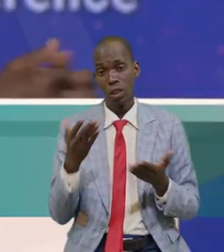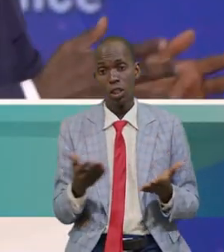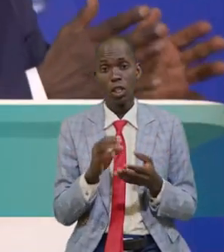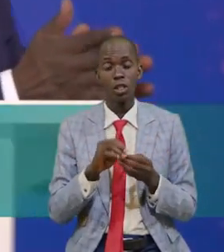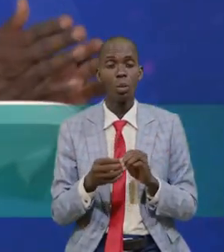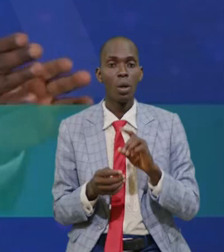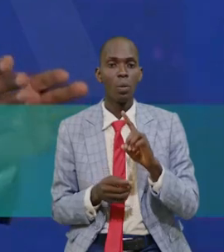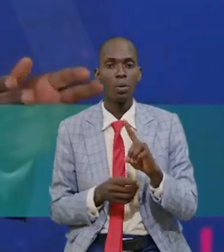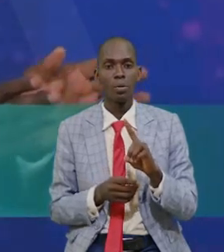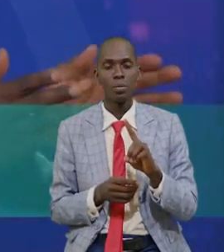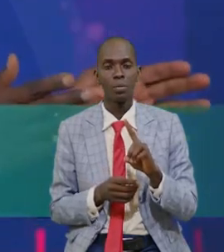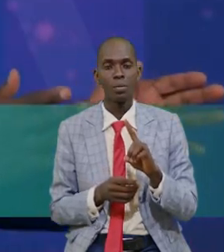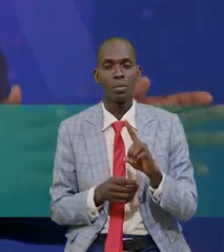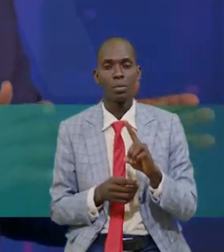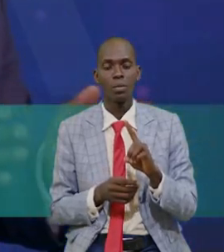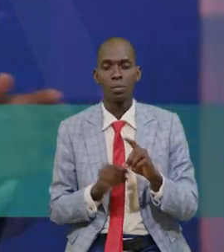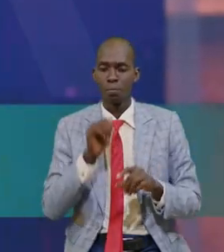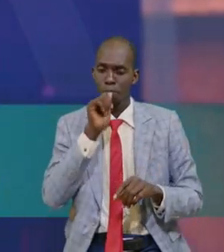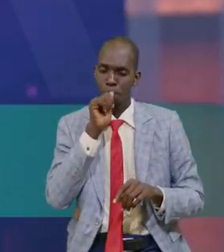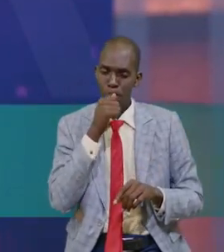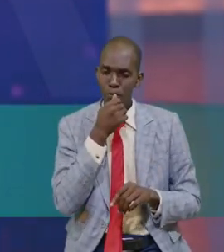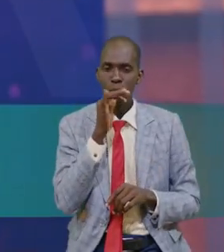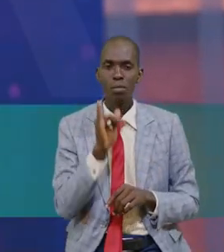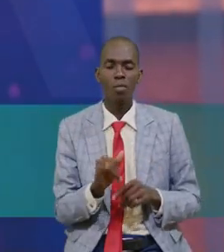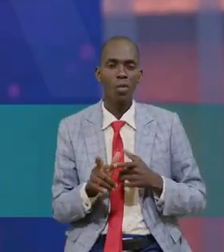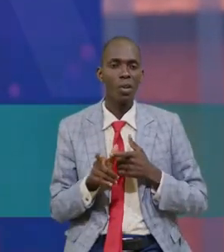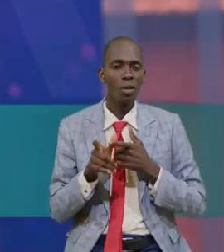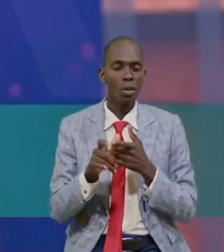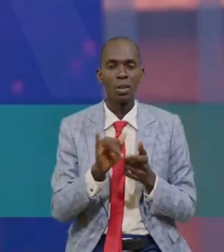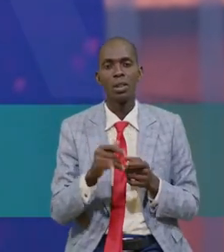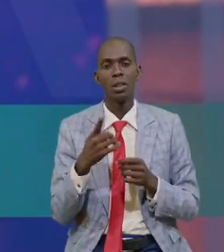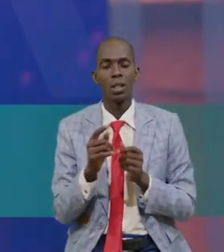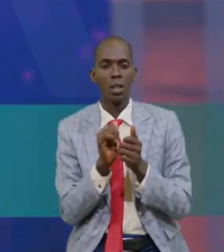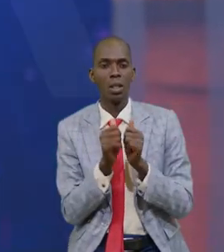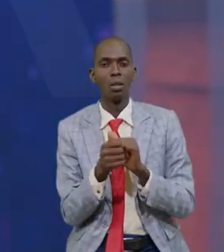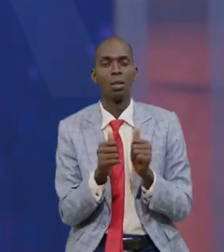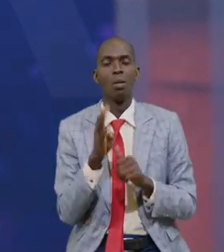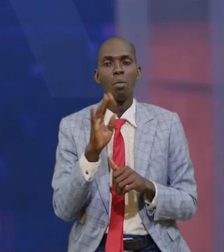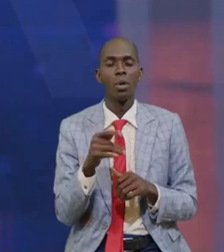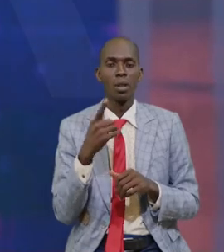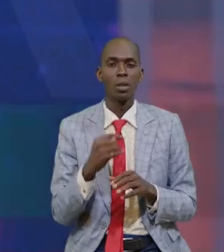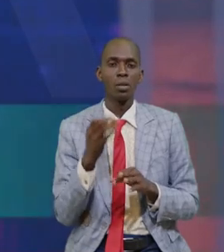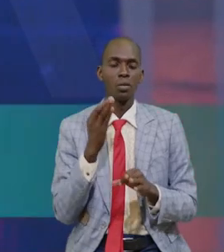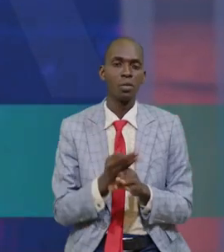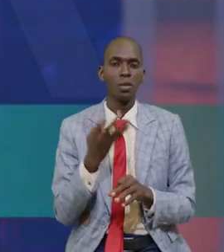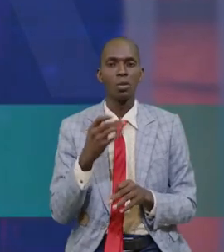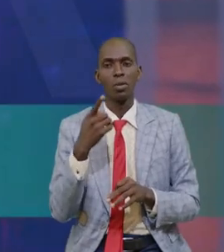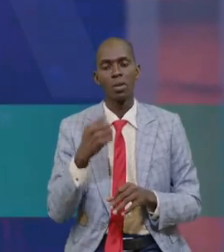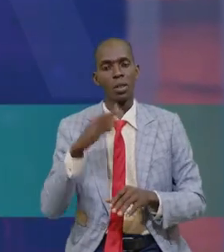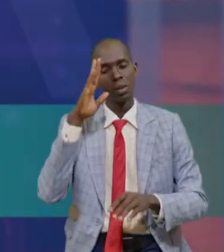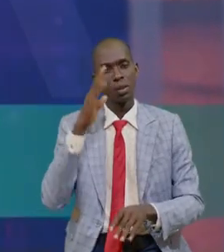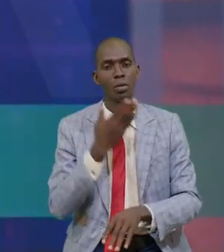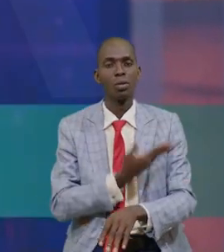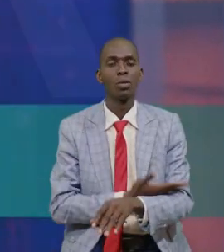Number one is patiently running the race by the faith of the Son.